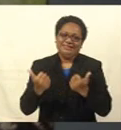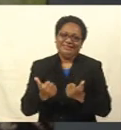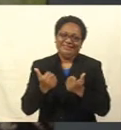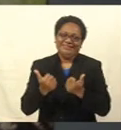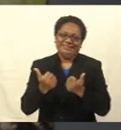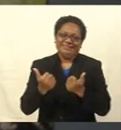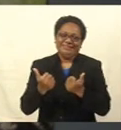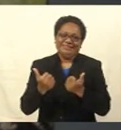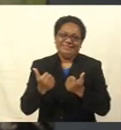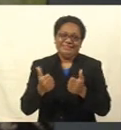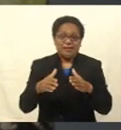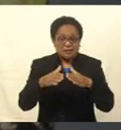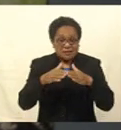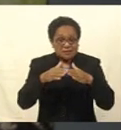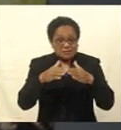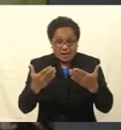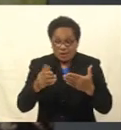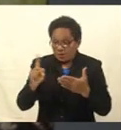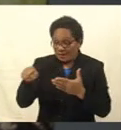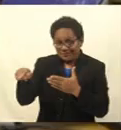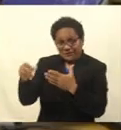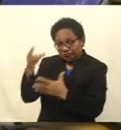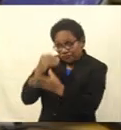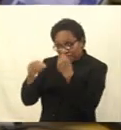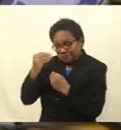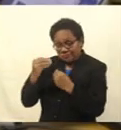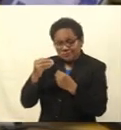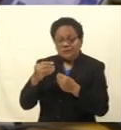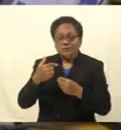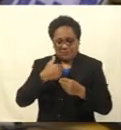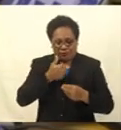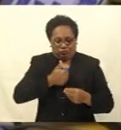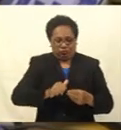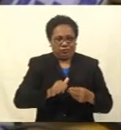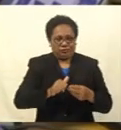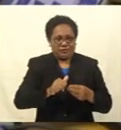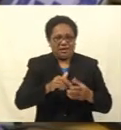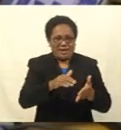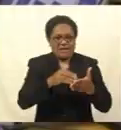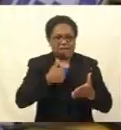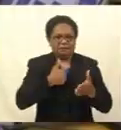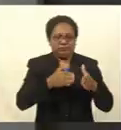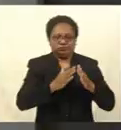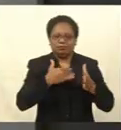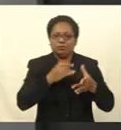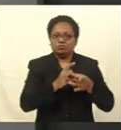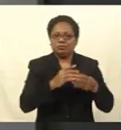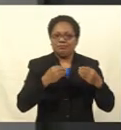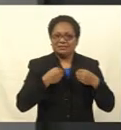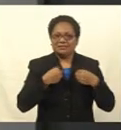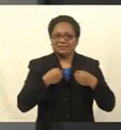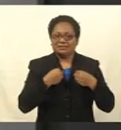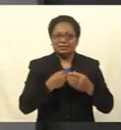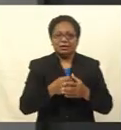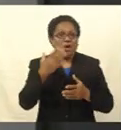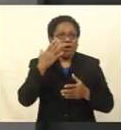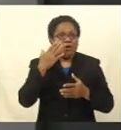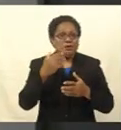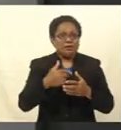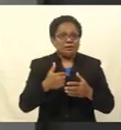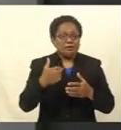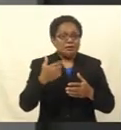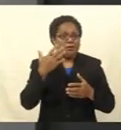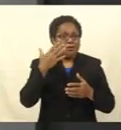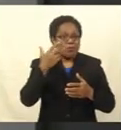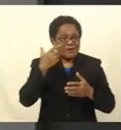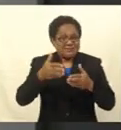Today I operate whatever I learned at Jack's. That time it was Jack's Handicrafts, today it's Jack's of Fiji. When I started Jack's, it was we had only